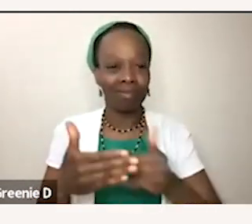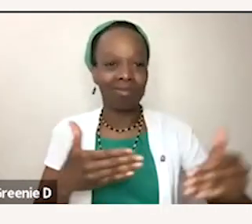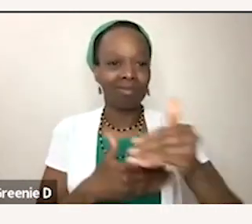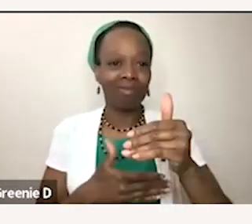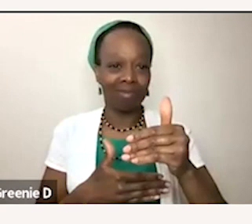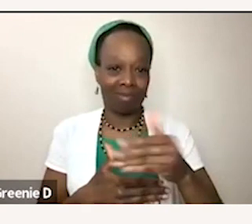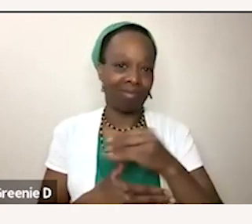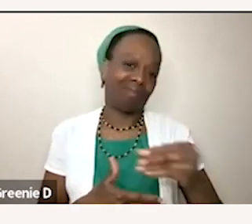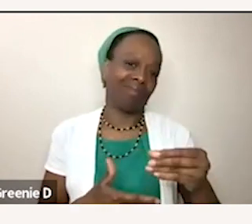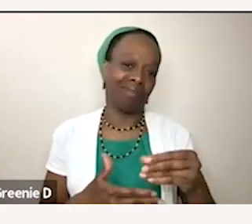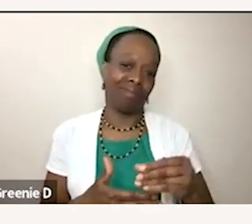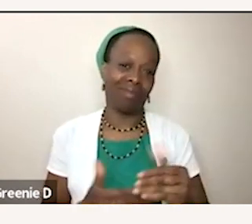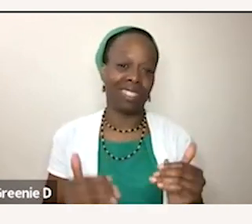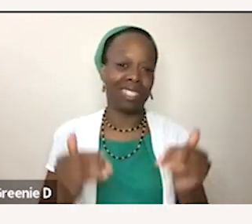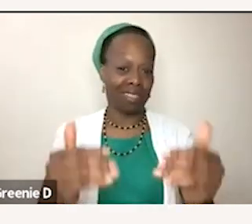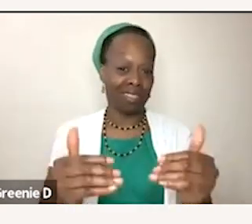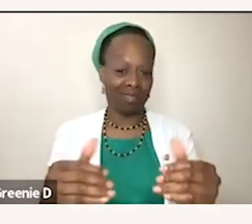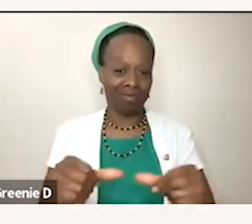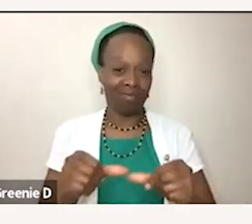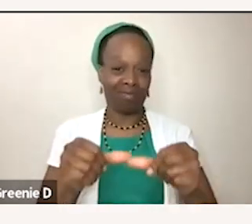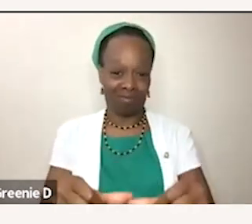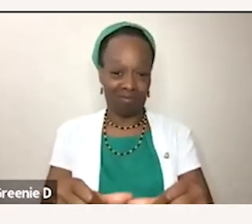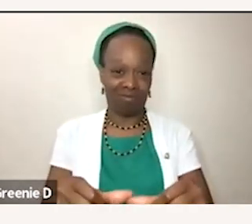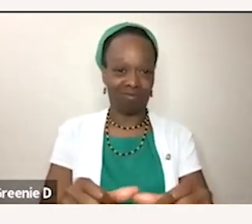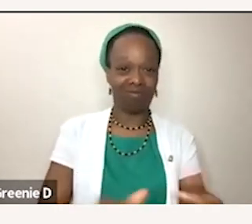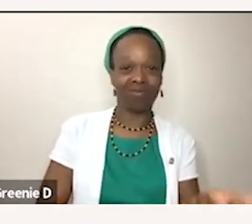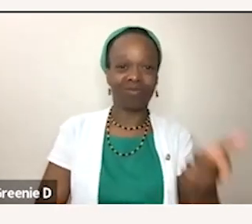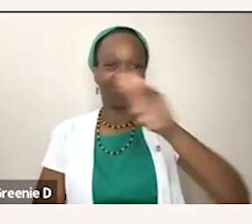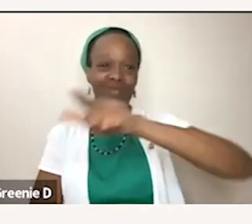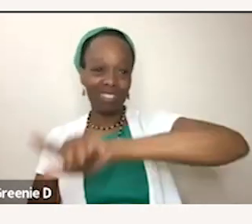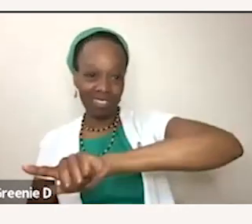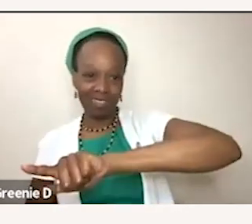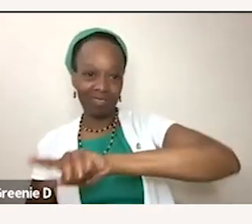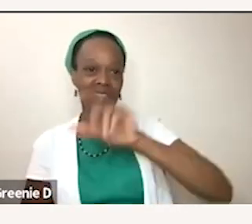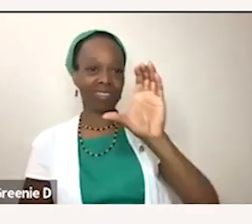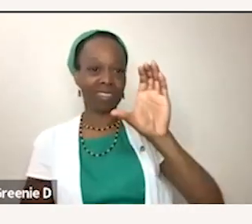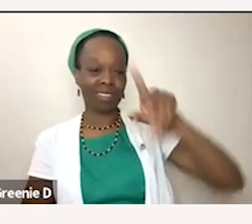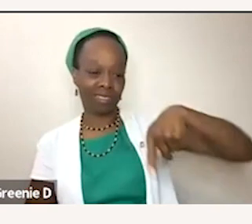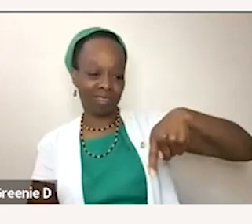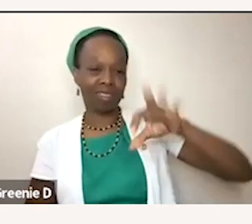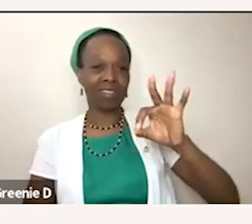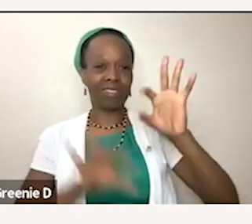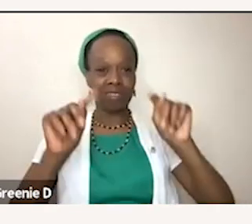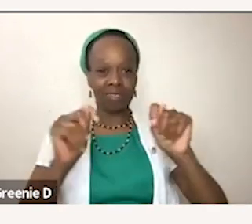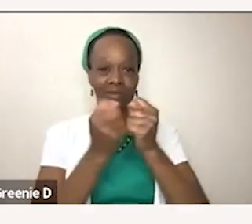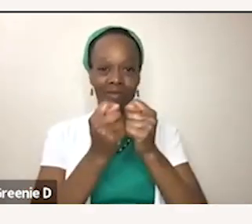as well. So without any further ado, I want to hand it over to the Cerebral Palsy team, to Rachel and